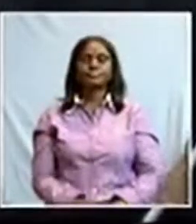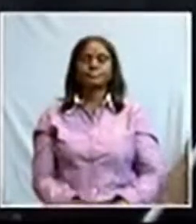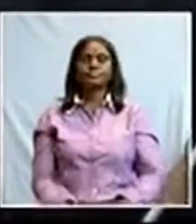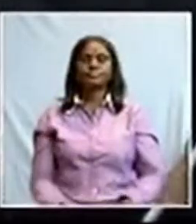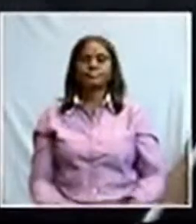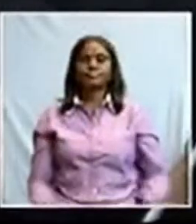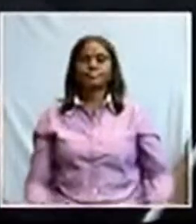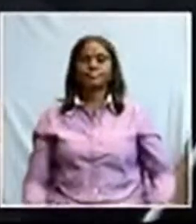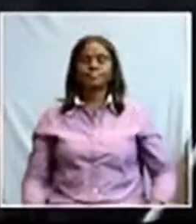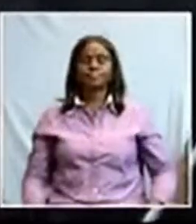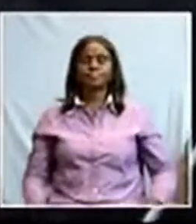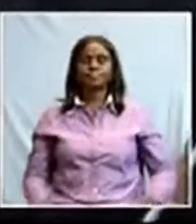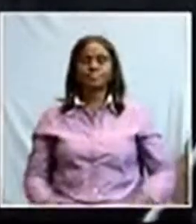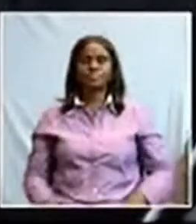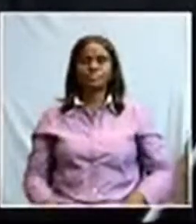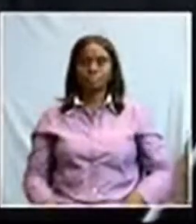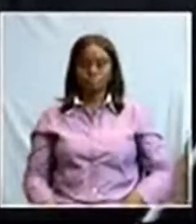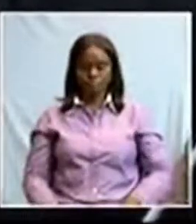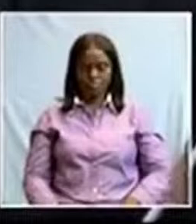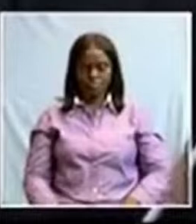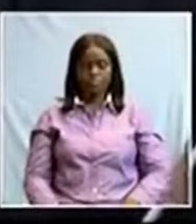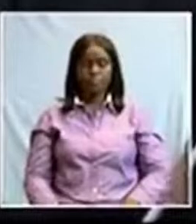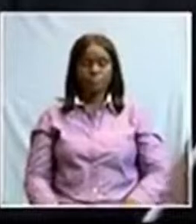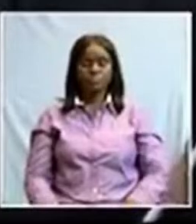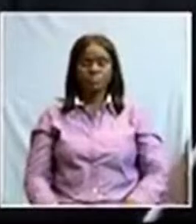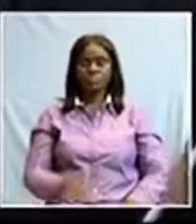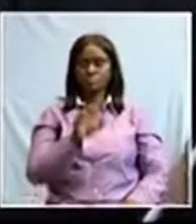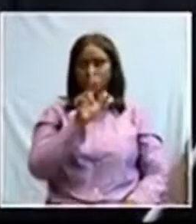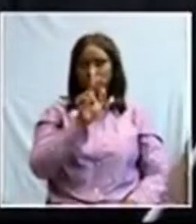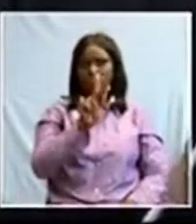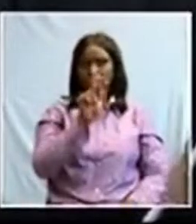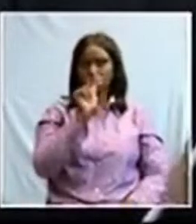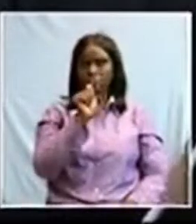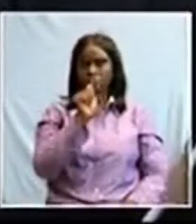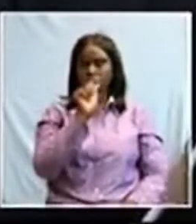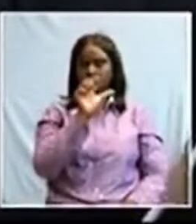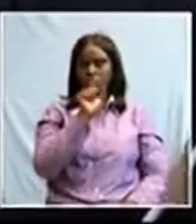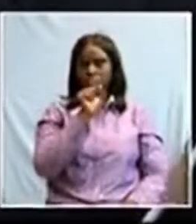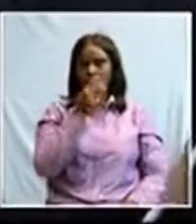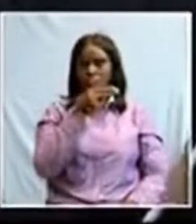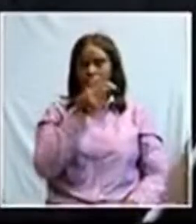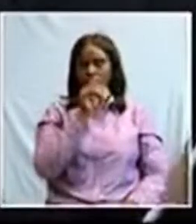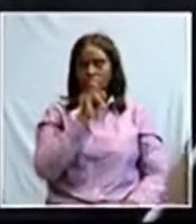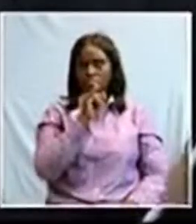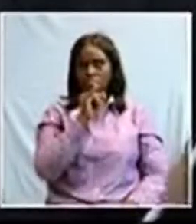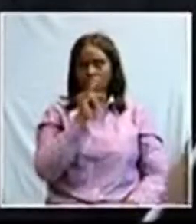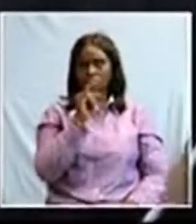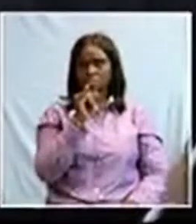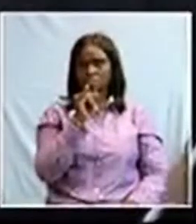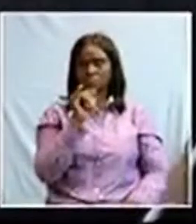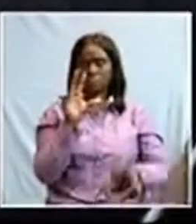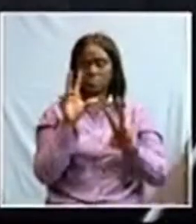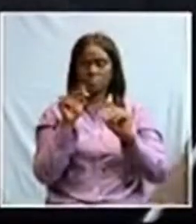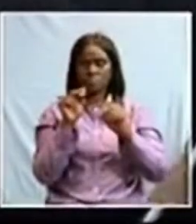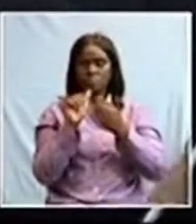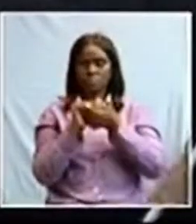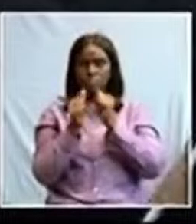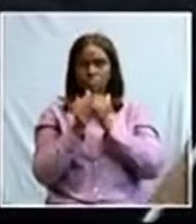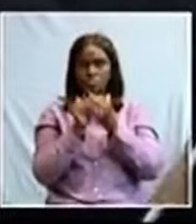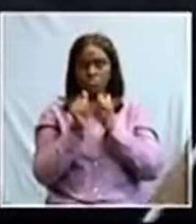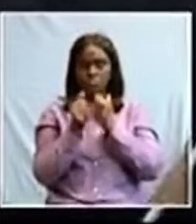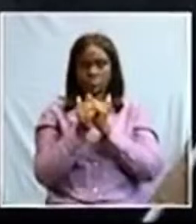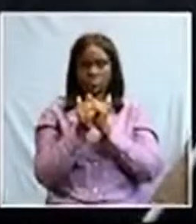But here they asked Kashima. Okay. No problem. The reasons